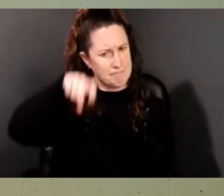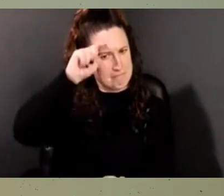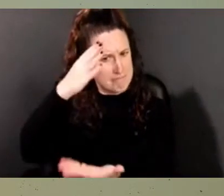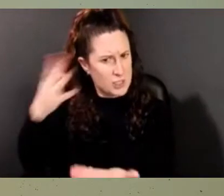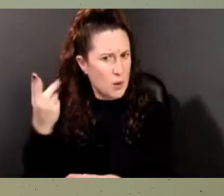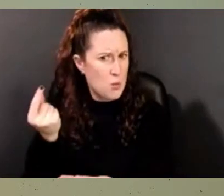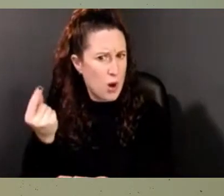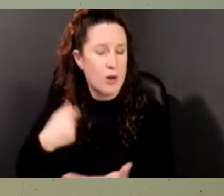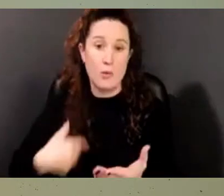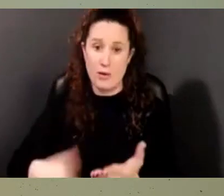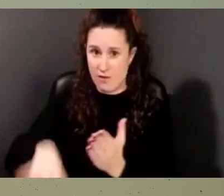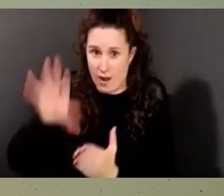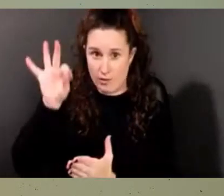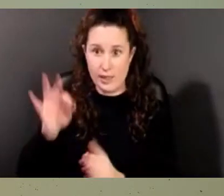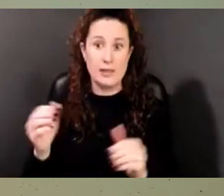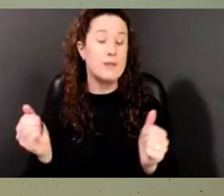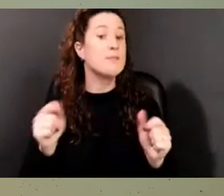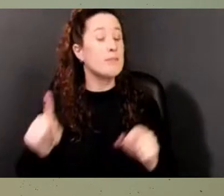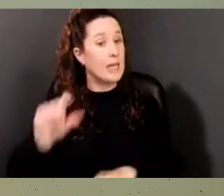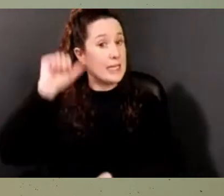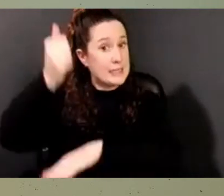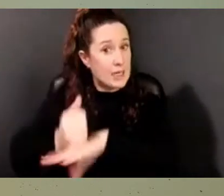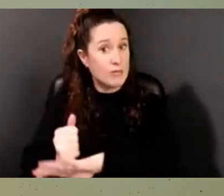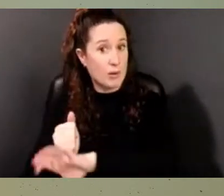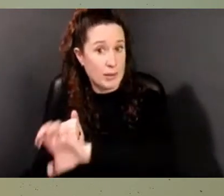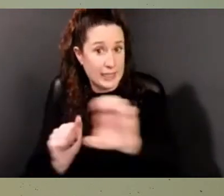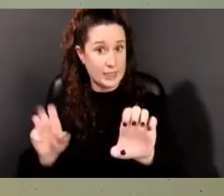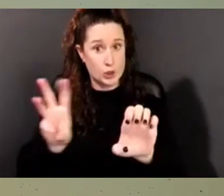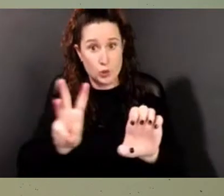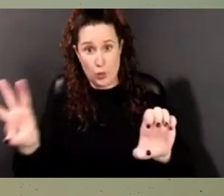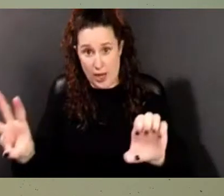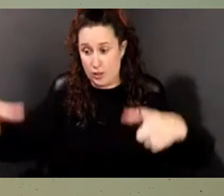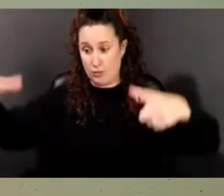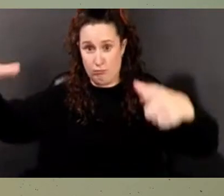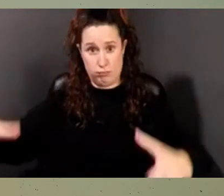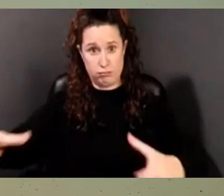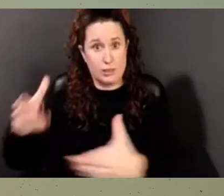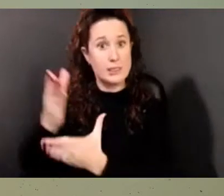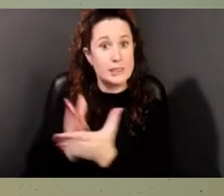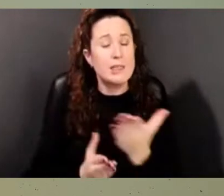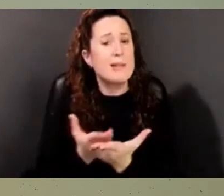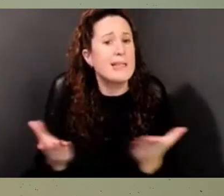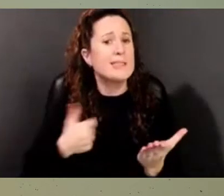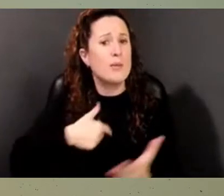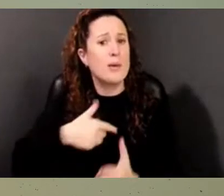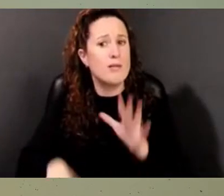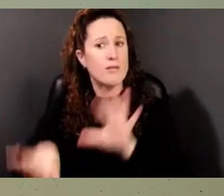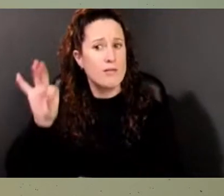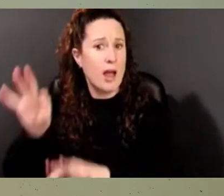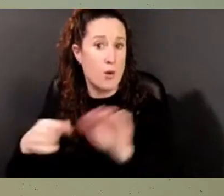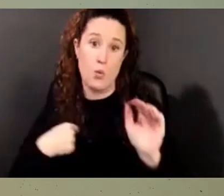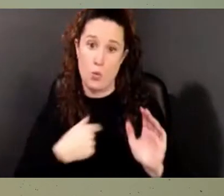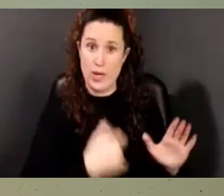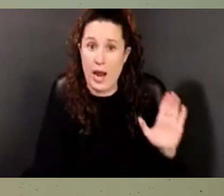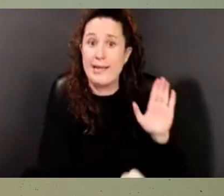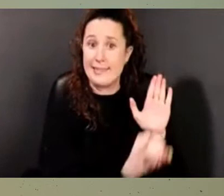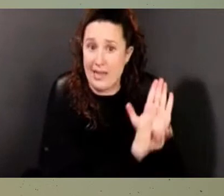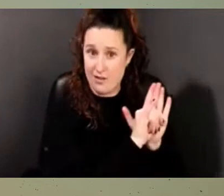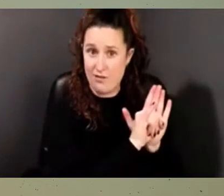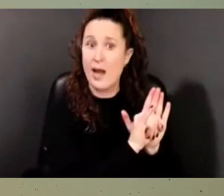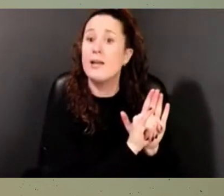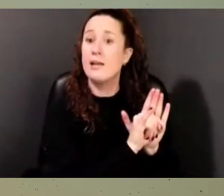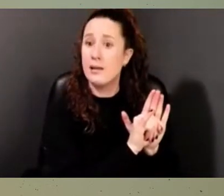an east to west, and some of the nail fragments were identified, and that might indicate that there